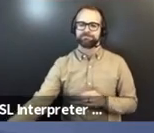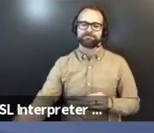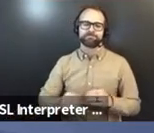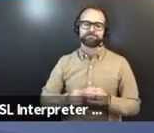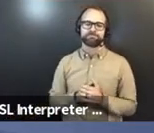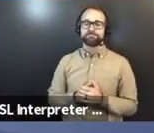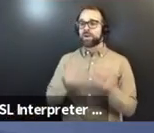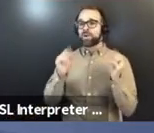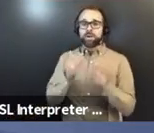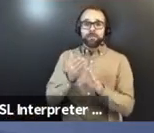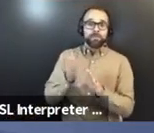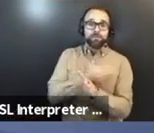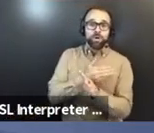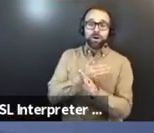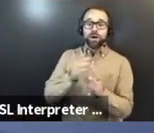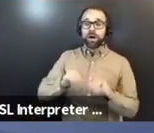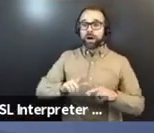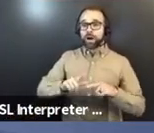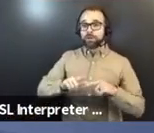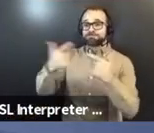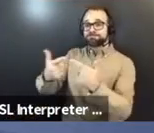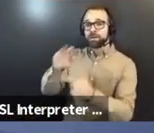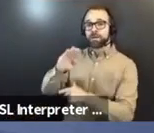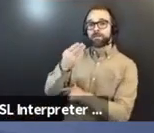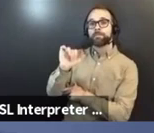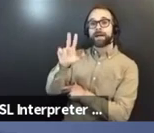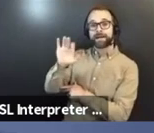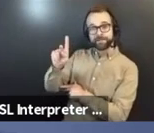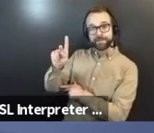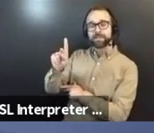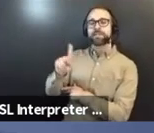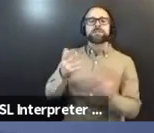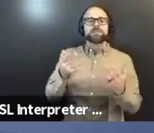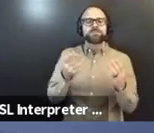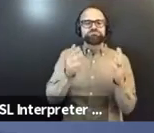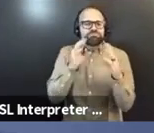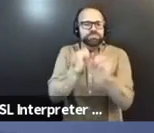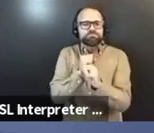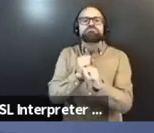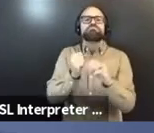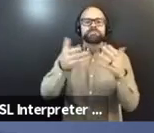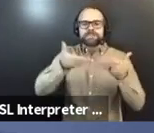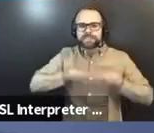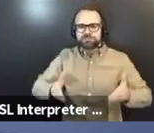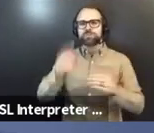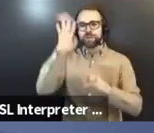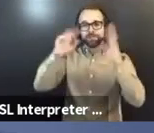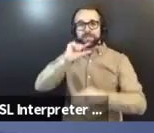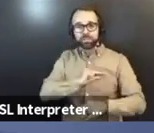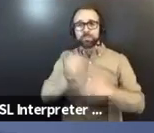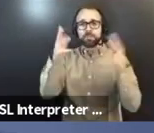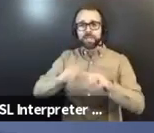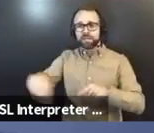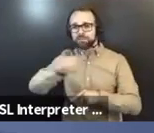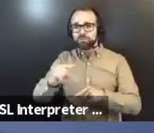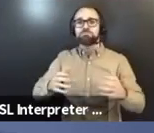So quickly, before I hand the screen over to Bhavik, I'd just like to briefly introduce Innovation Guelph to you. And while many of you on the call today are